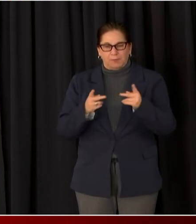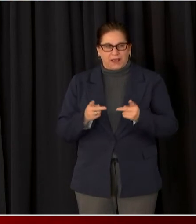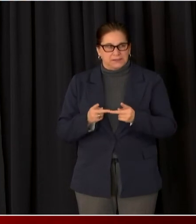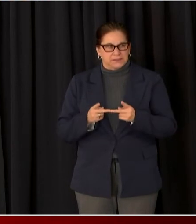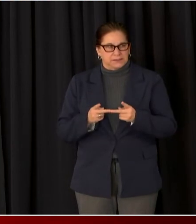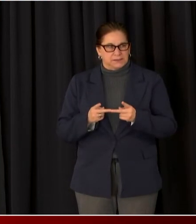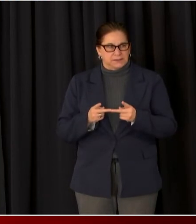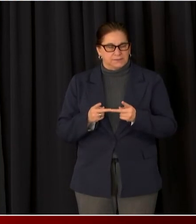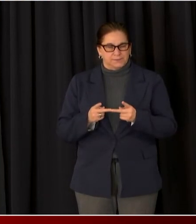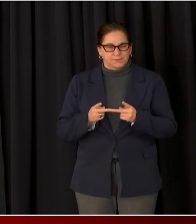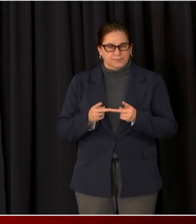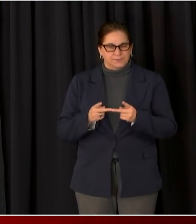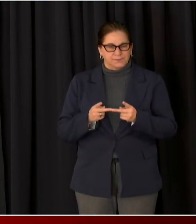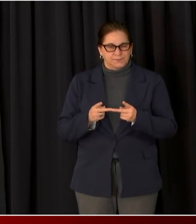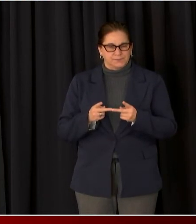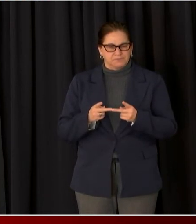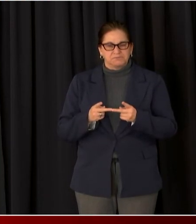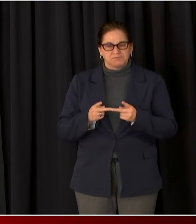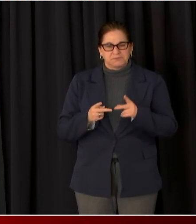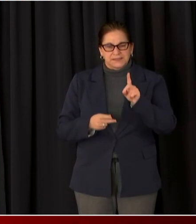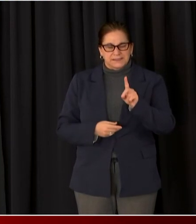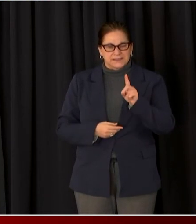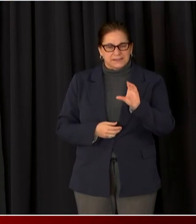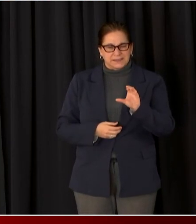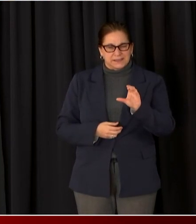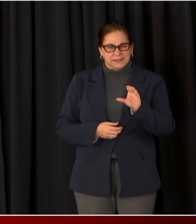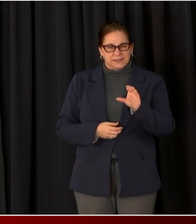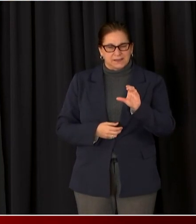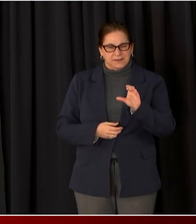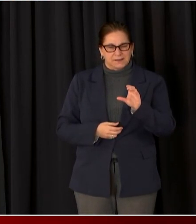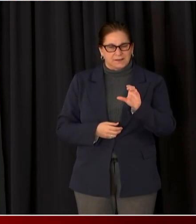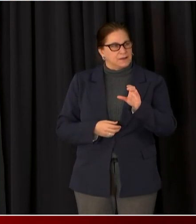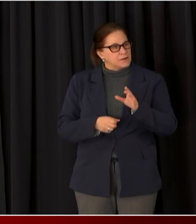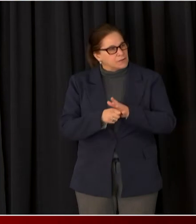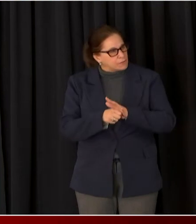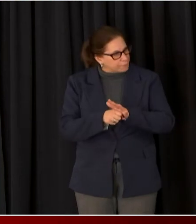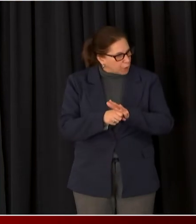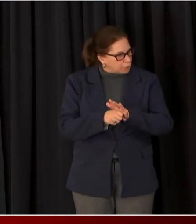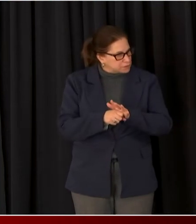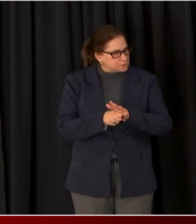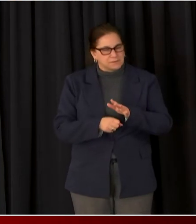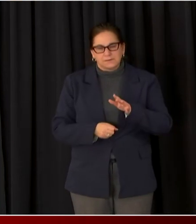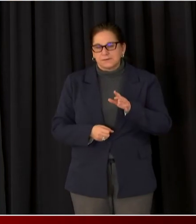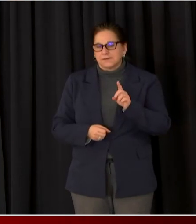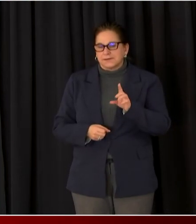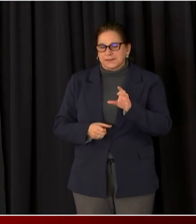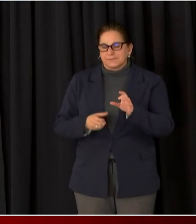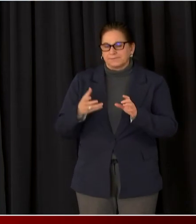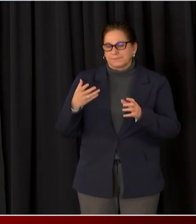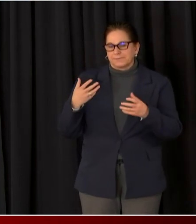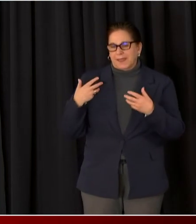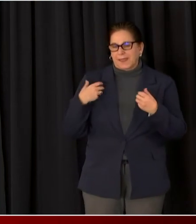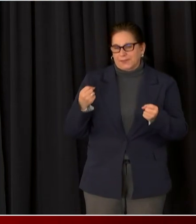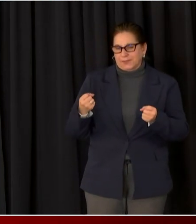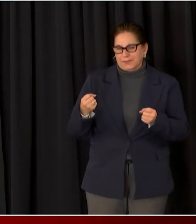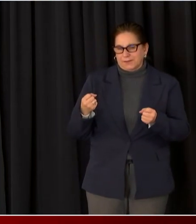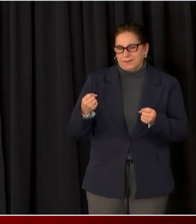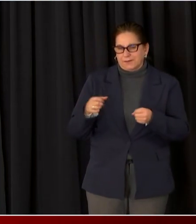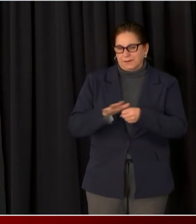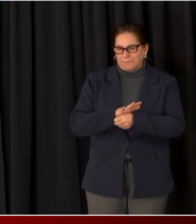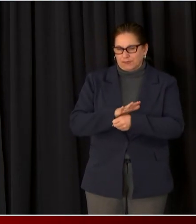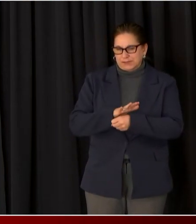dchealthlink.com for more information. DC residents have until January 31st to get covered, but please don't wait to sign